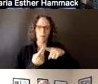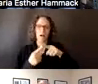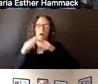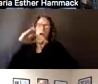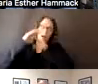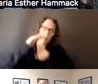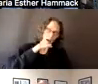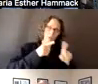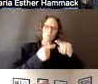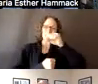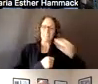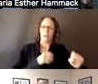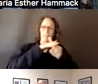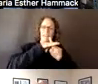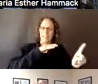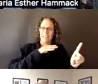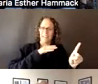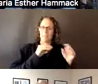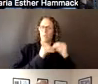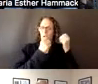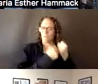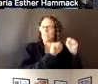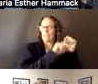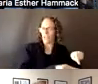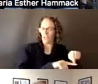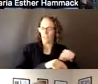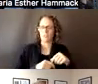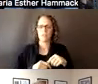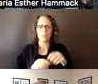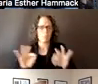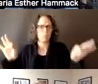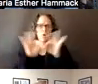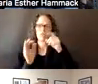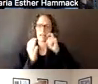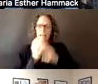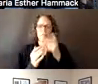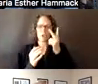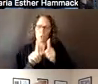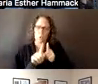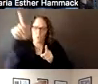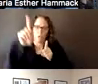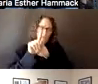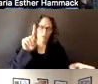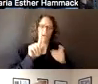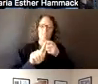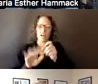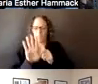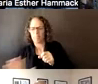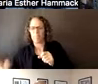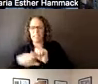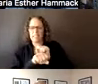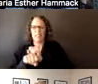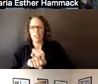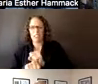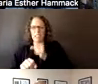to attend and to learn about, as it will help broaden their understanding of resistance to